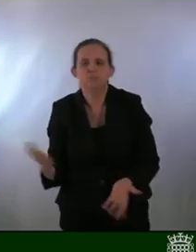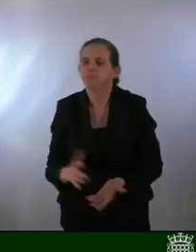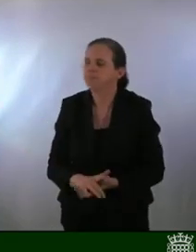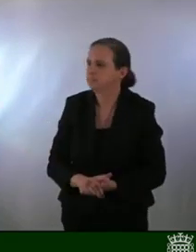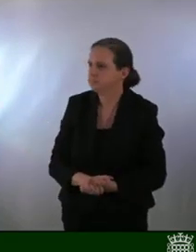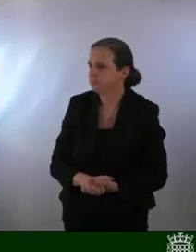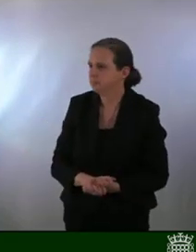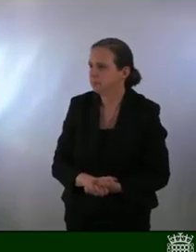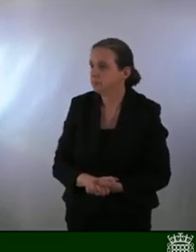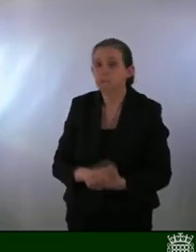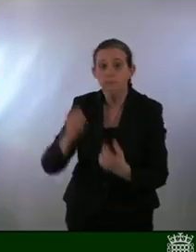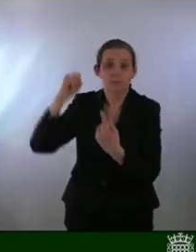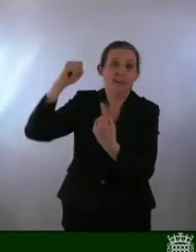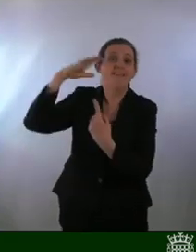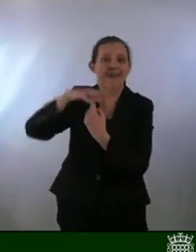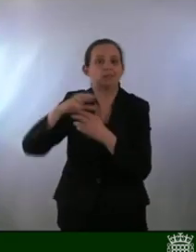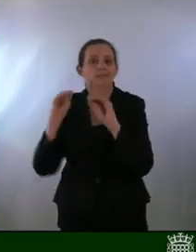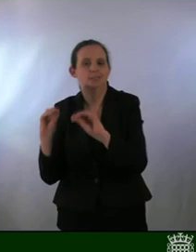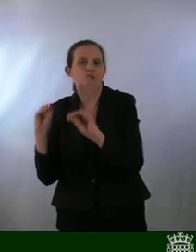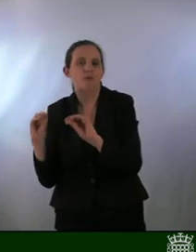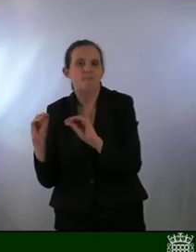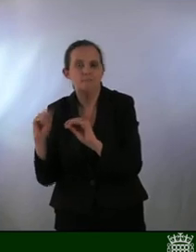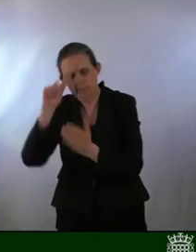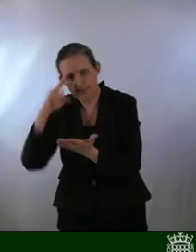It is the head teacher, and we have